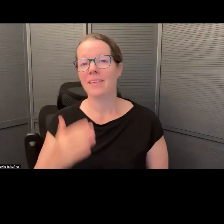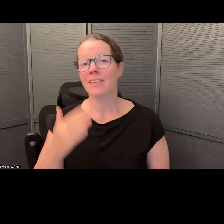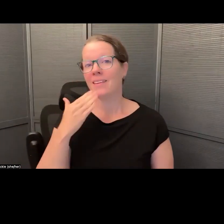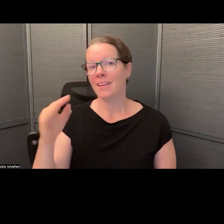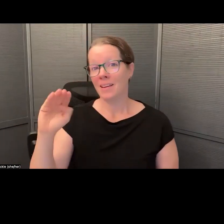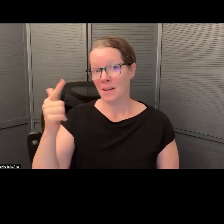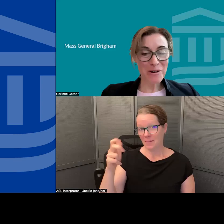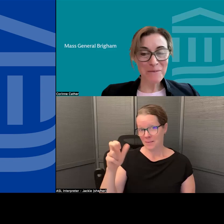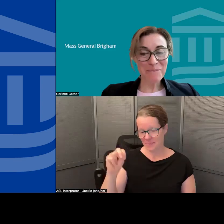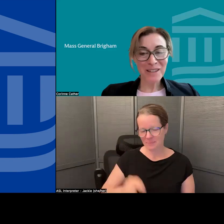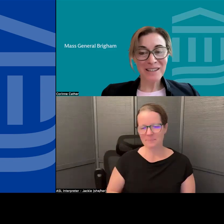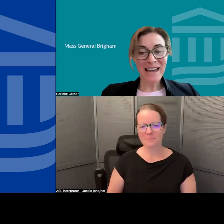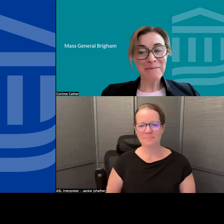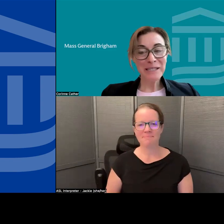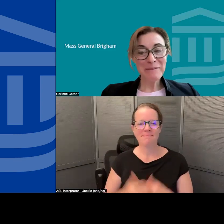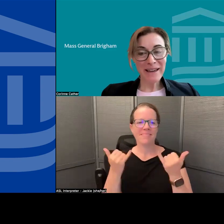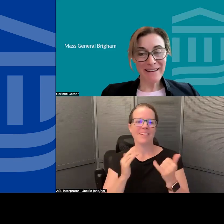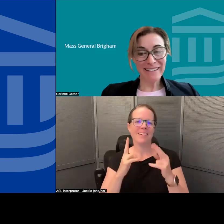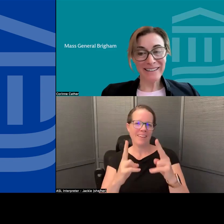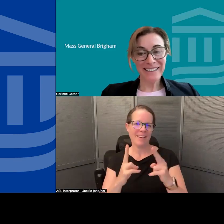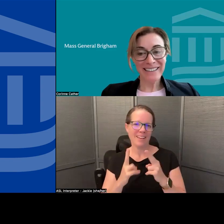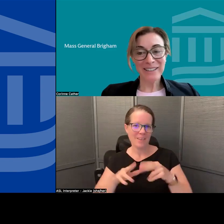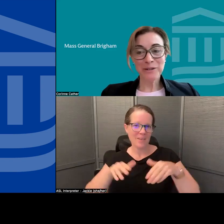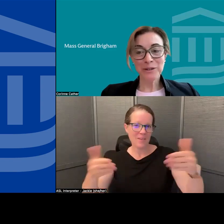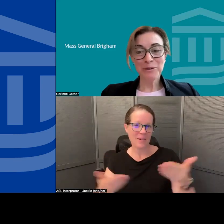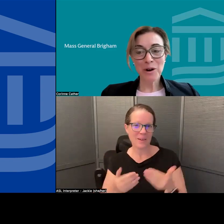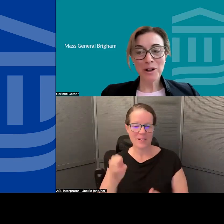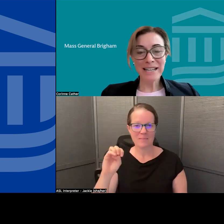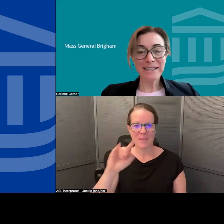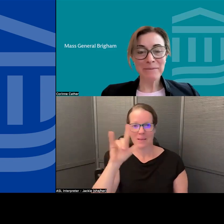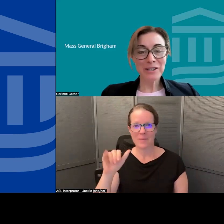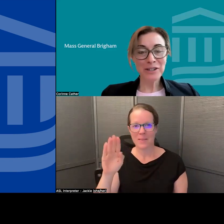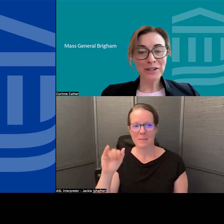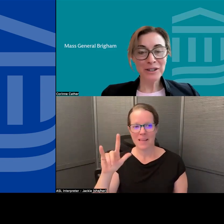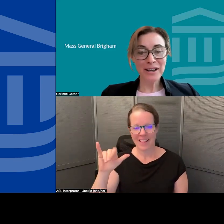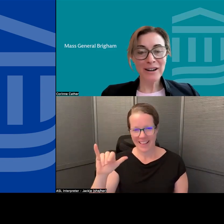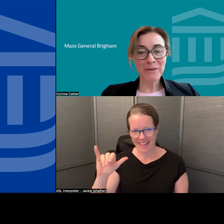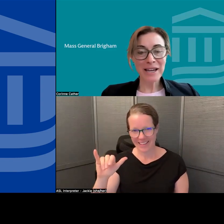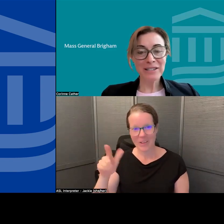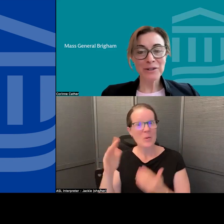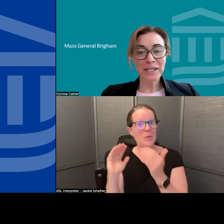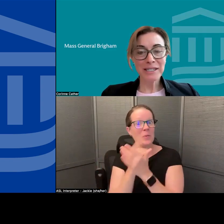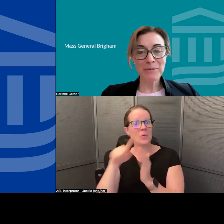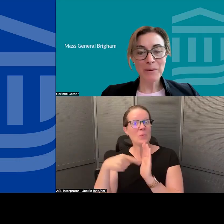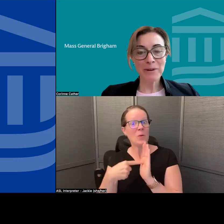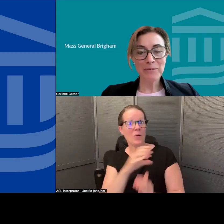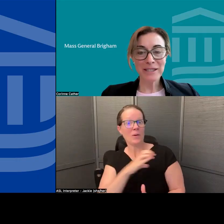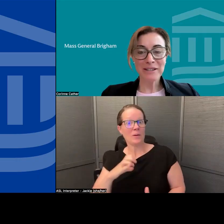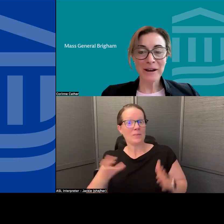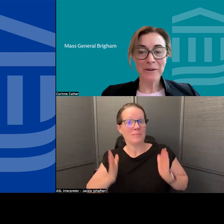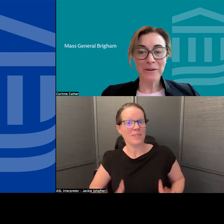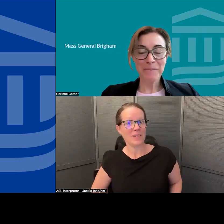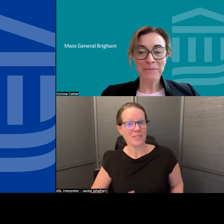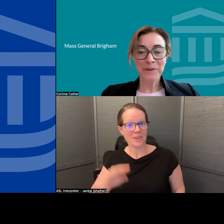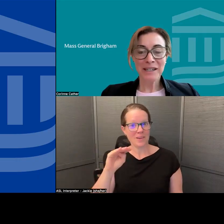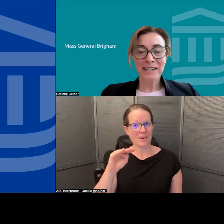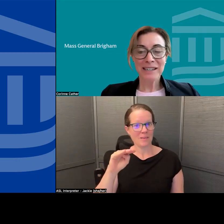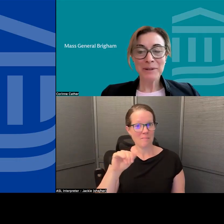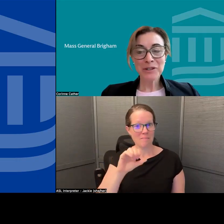to recognize and welcome Emily Bailey in her new role as Commissioner of the Massachusetts Department of Mental